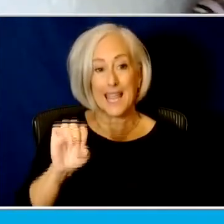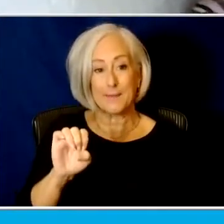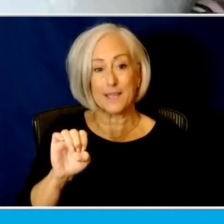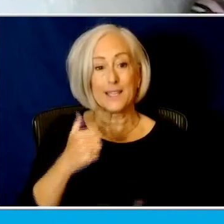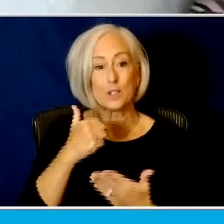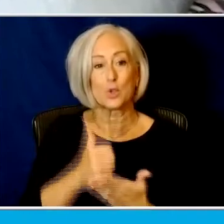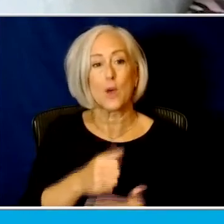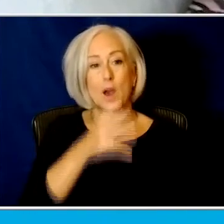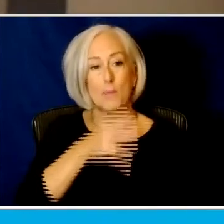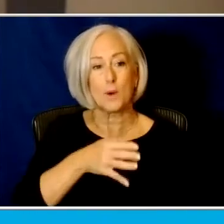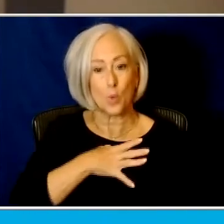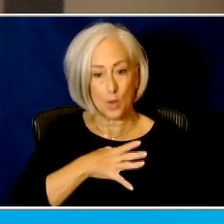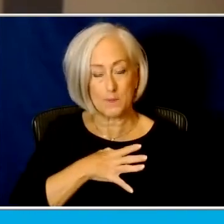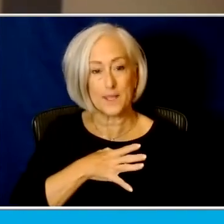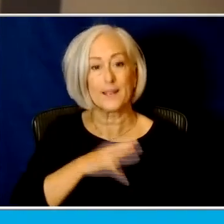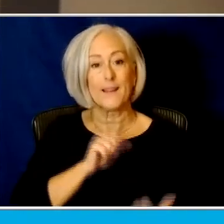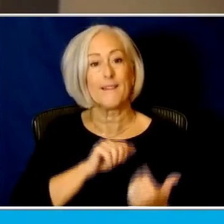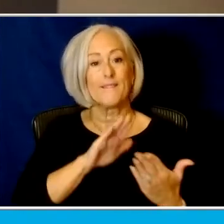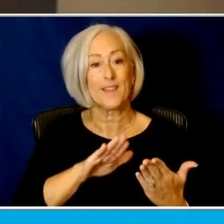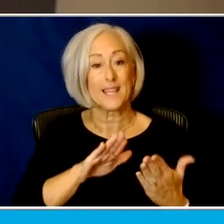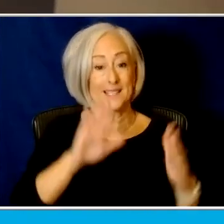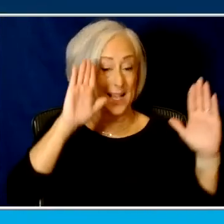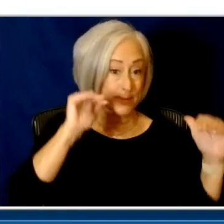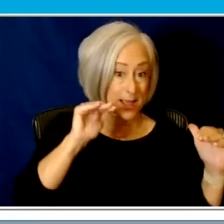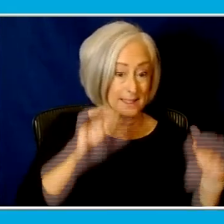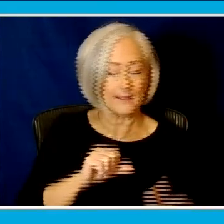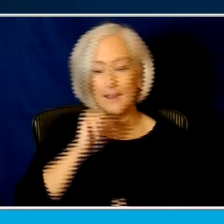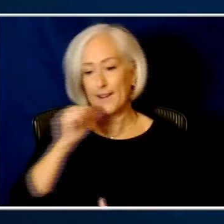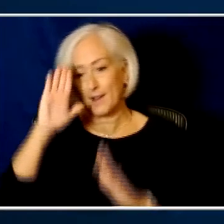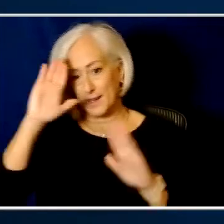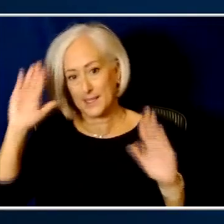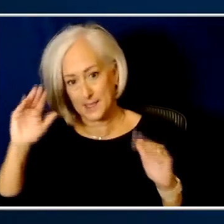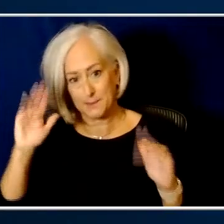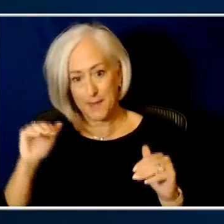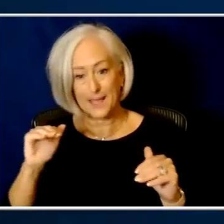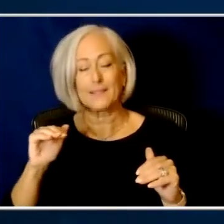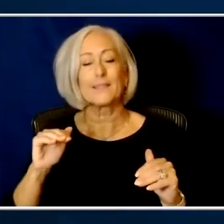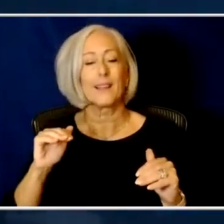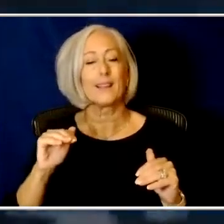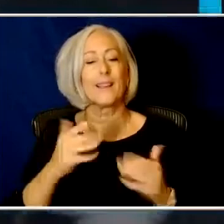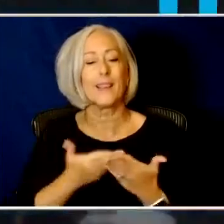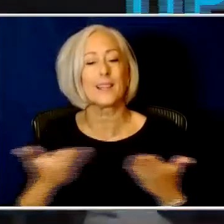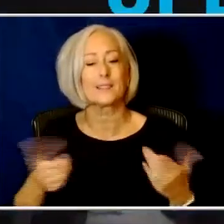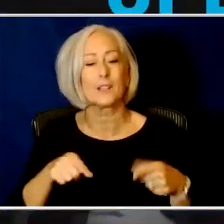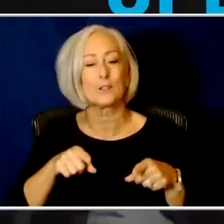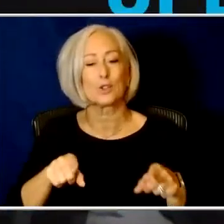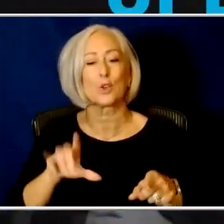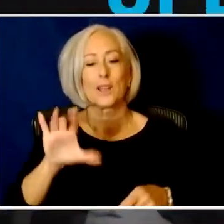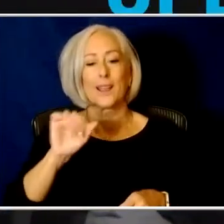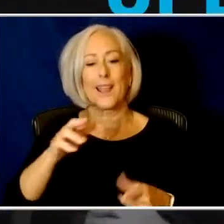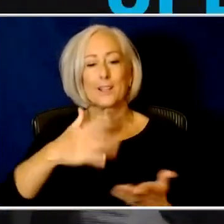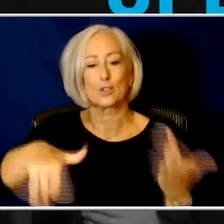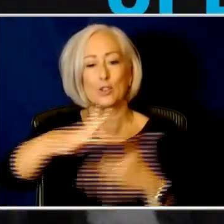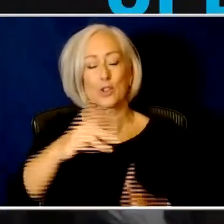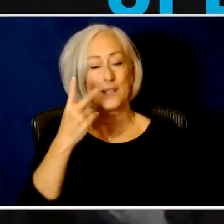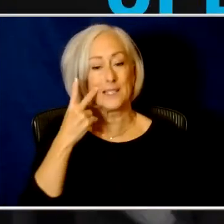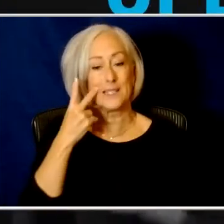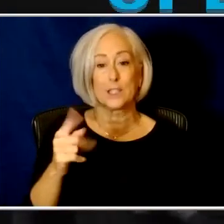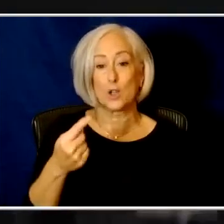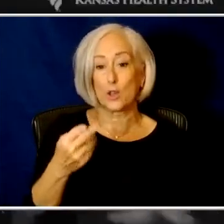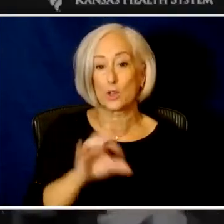my Wednesday going. I mean, I was having a cool time hanging out in Vegas for like 18 hours. I know, right? Yeah, I think the shirt comes